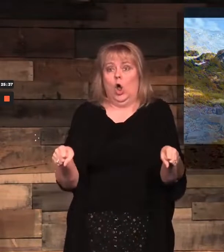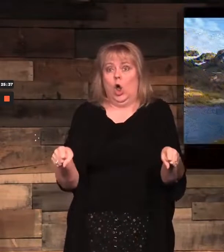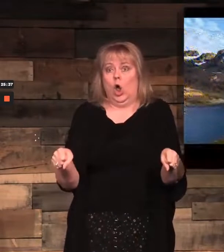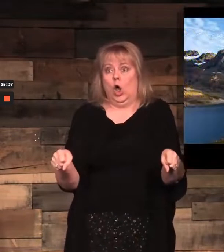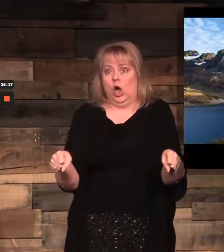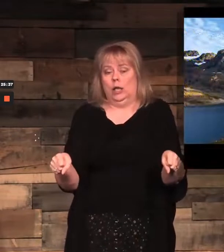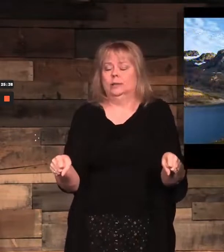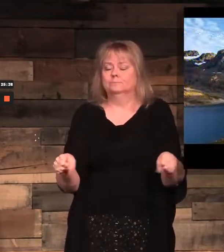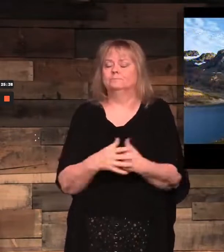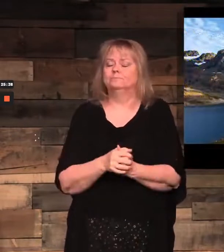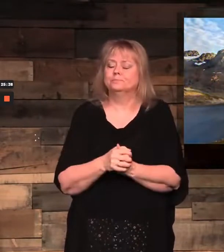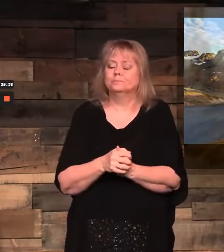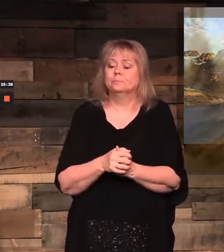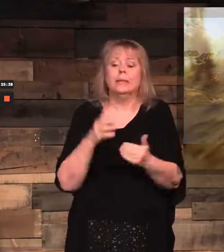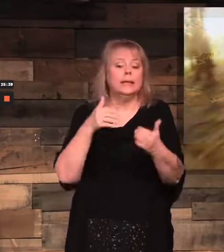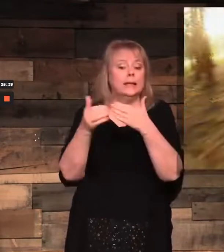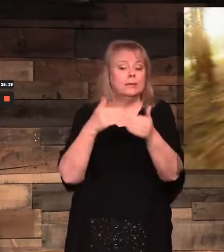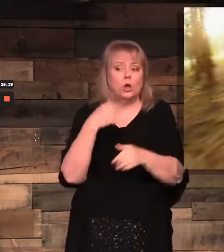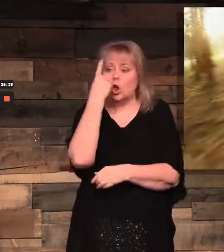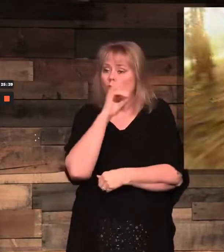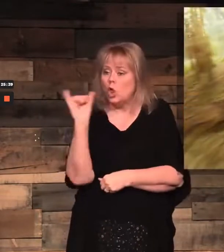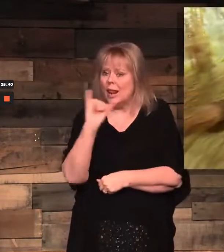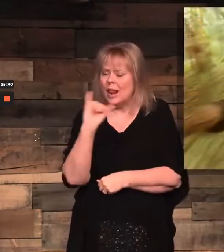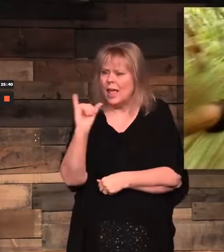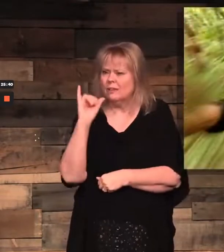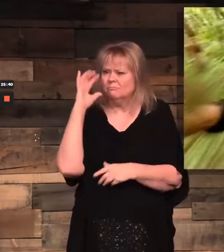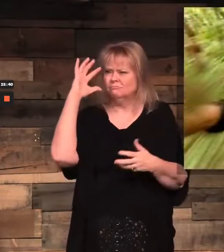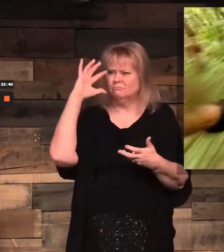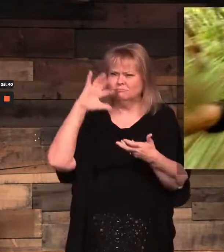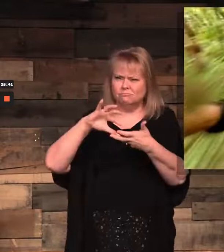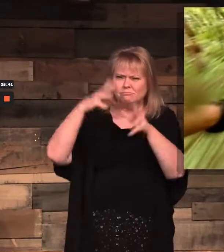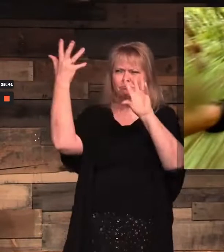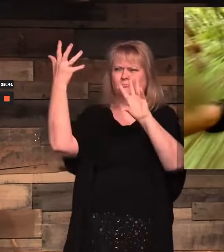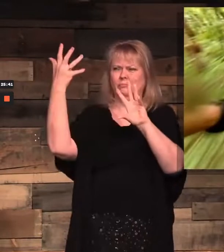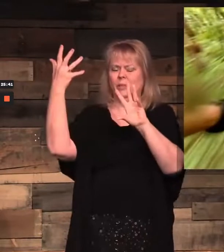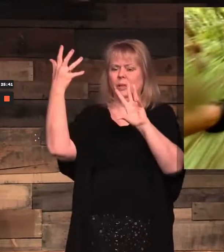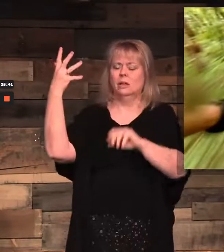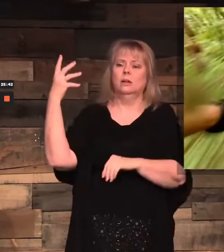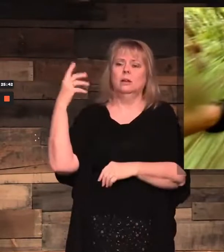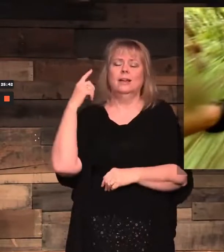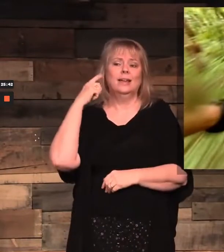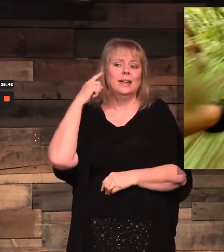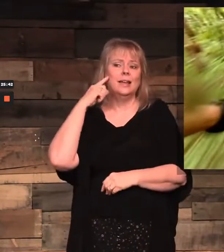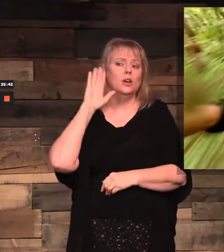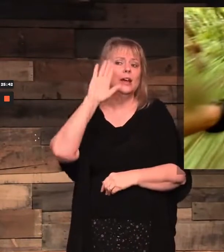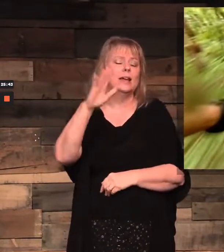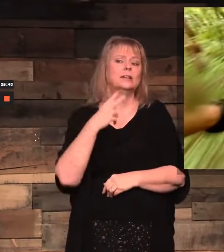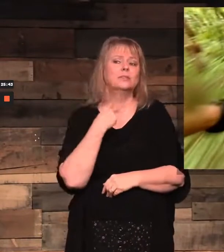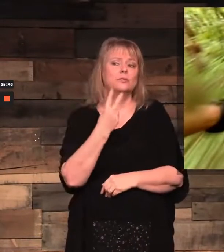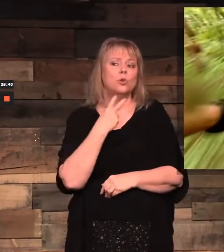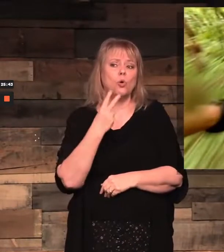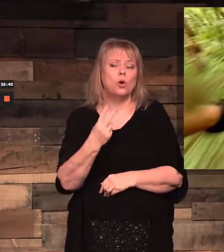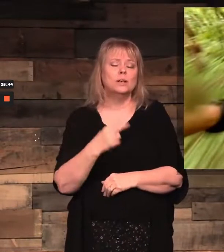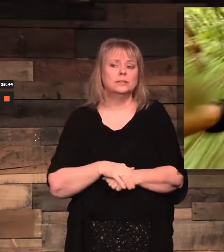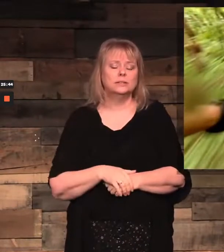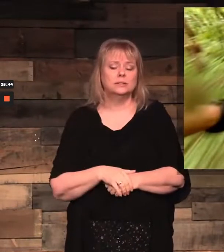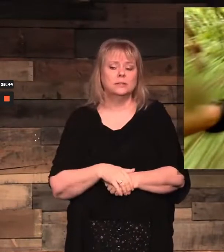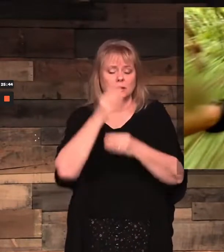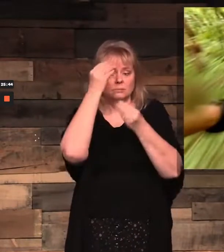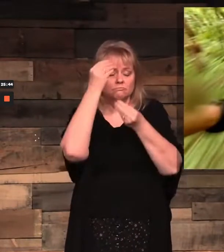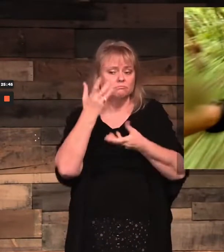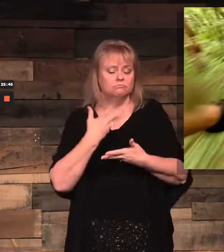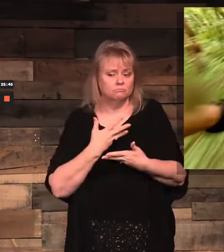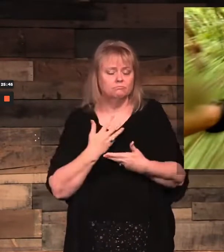And even though it looked like madness, I would hear God in Christ's voice calling out to me,